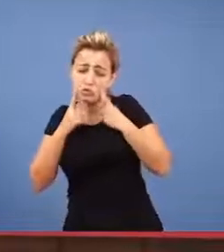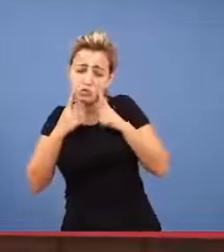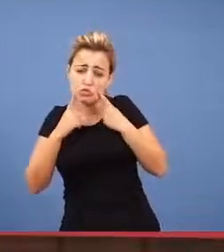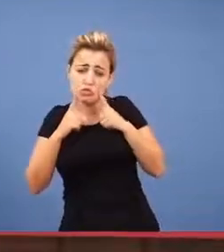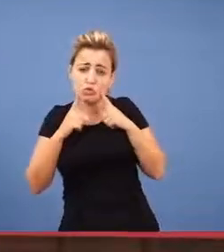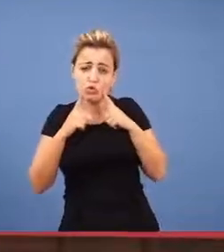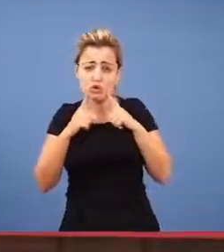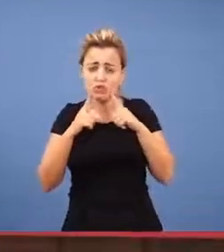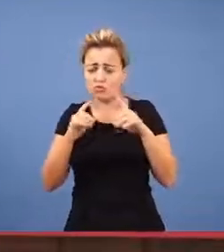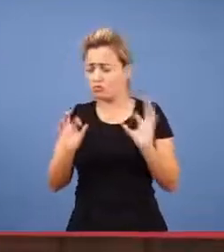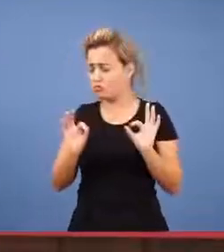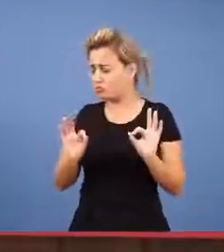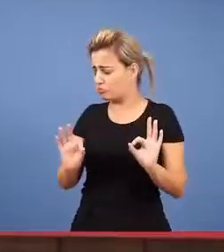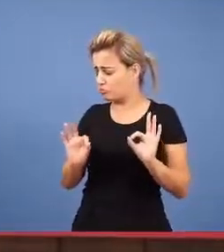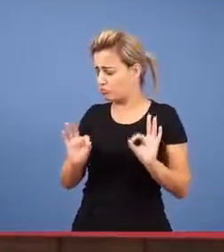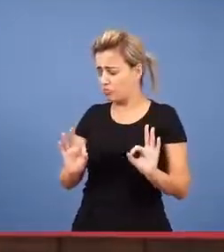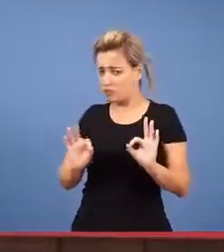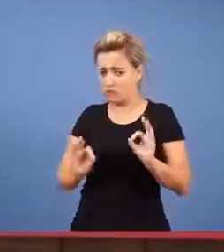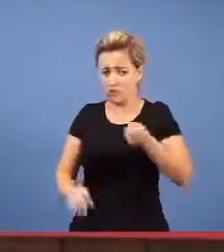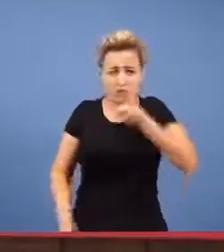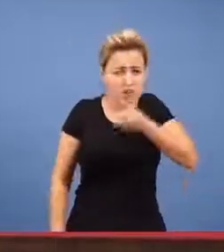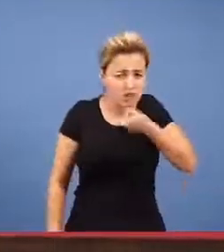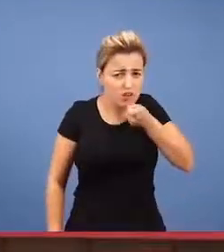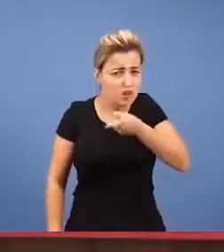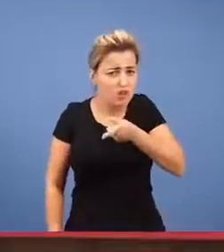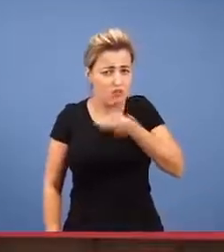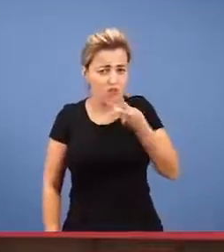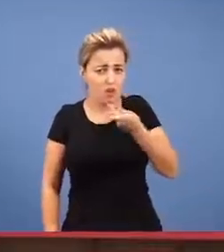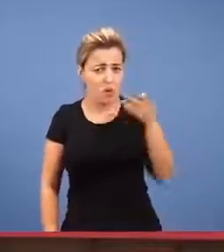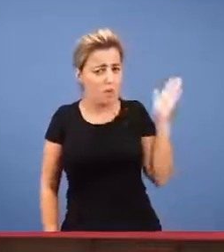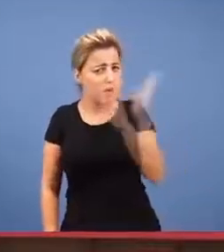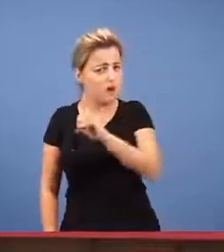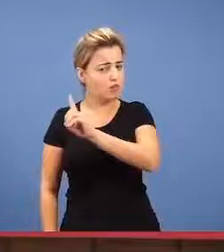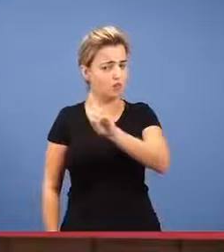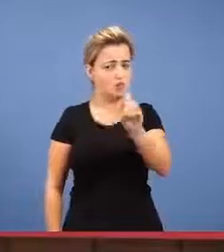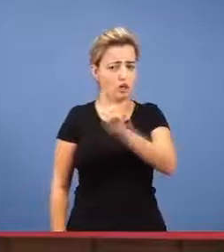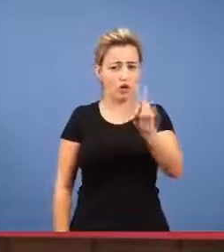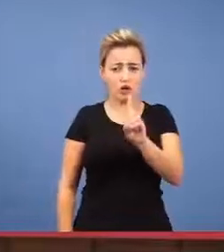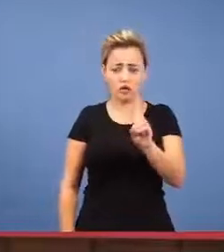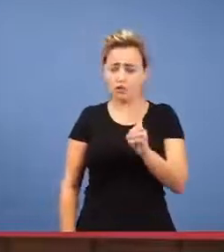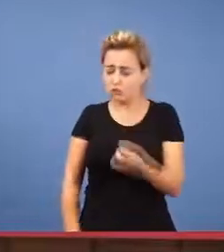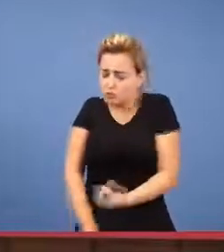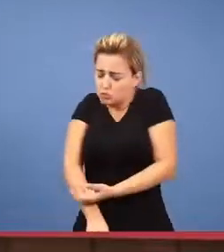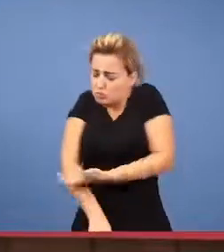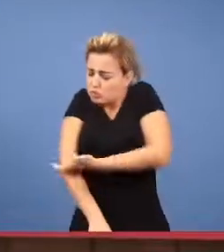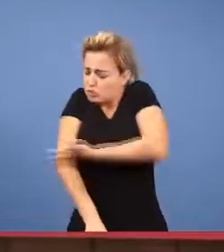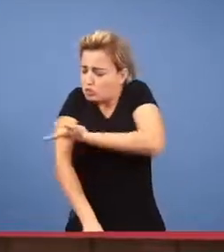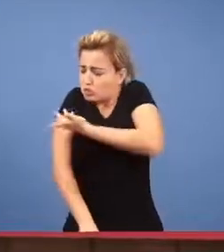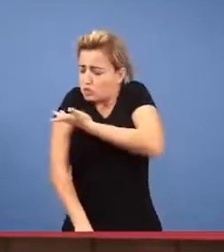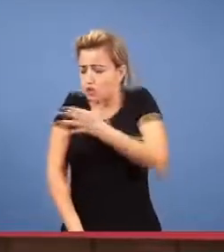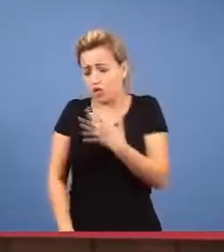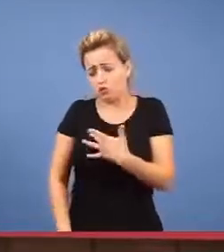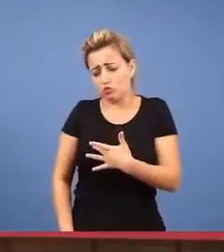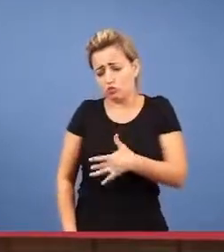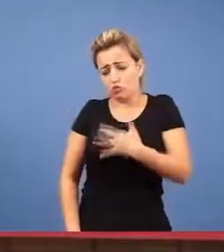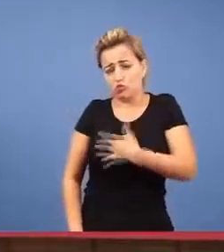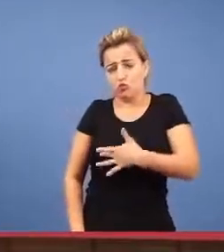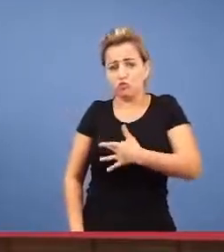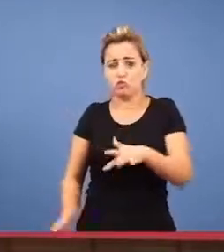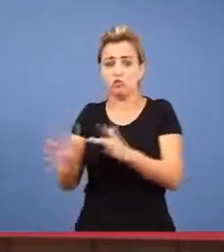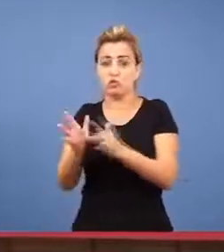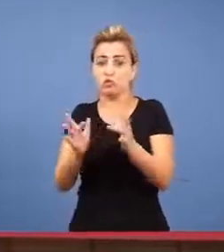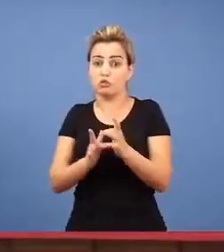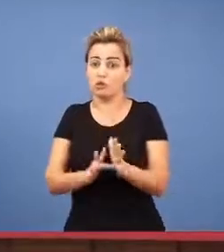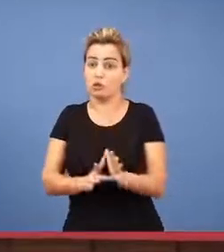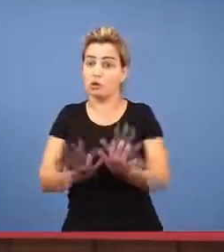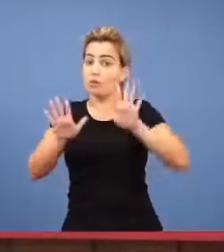Everybody cried. That's all right. There's no criticism. It is even beautiful when people get emotional, sorry